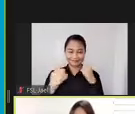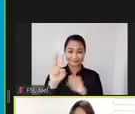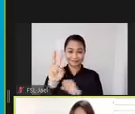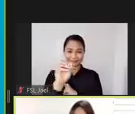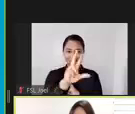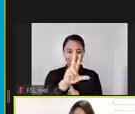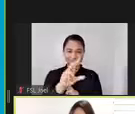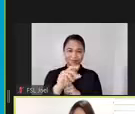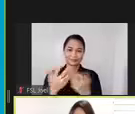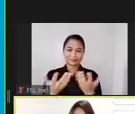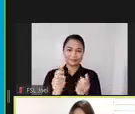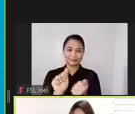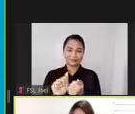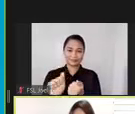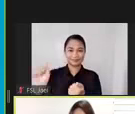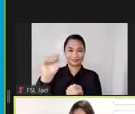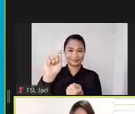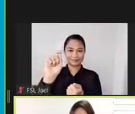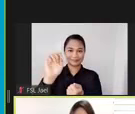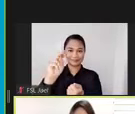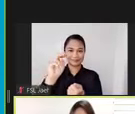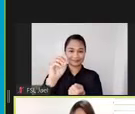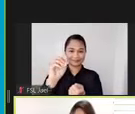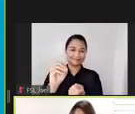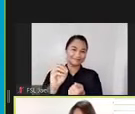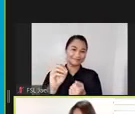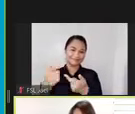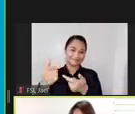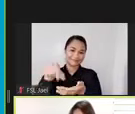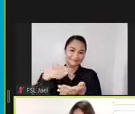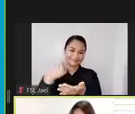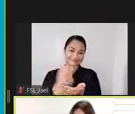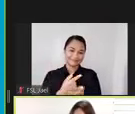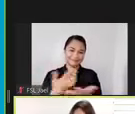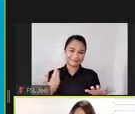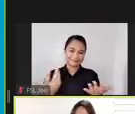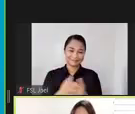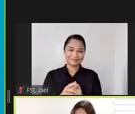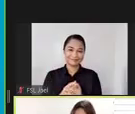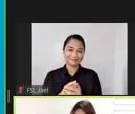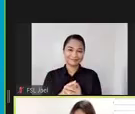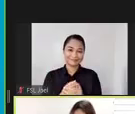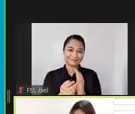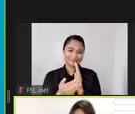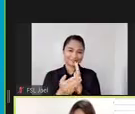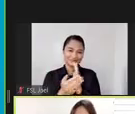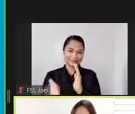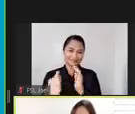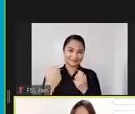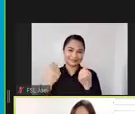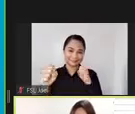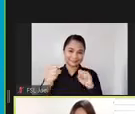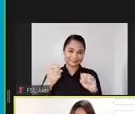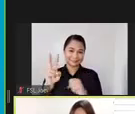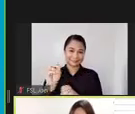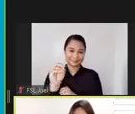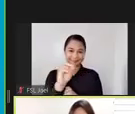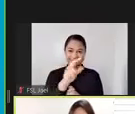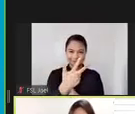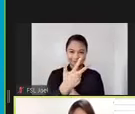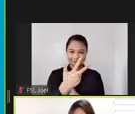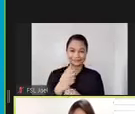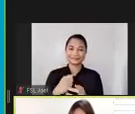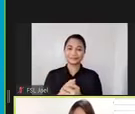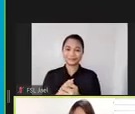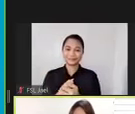in Sports in 2003. She's the gold medalist for the jumping individual competition and silver medalist for the